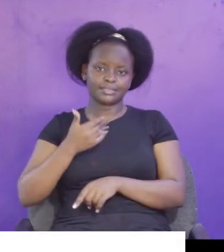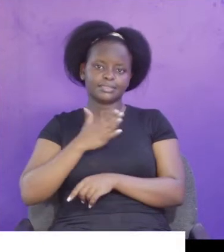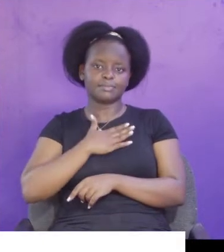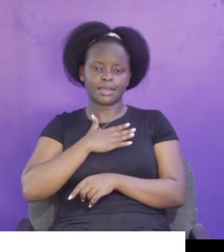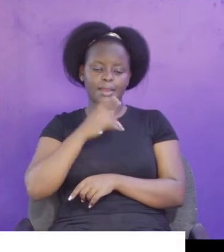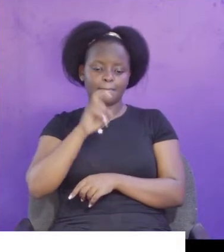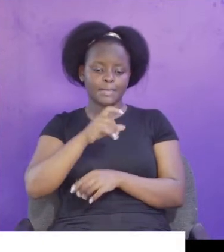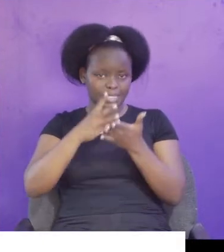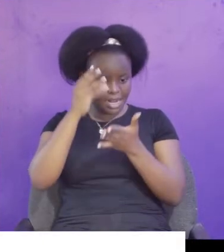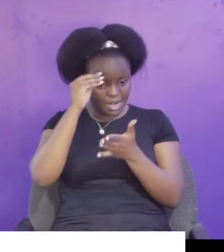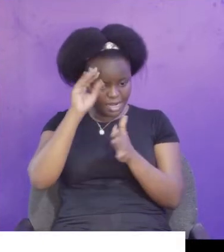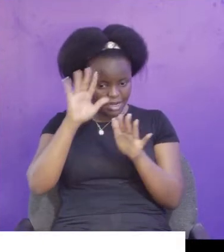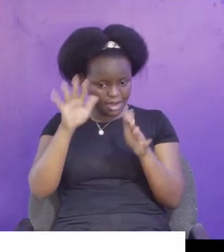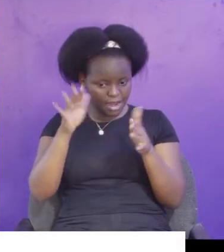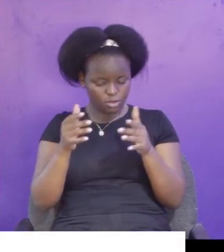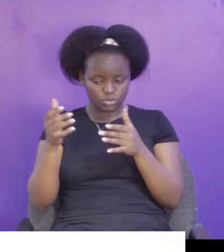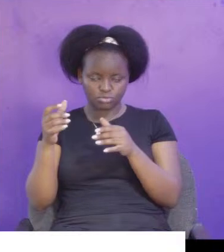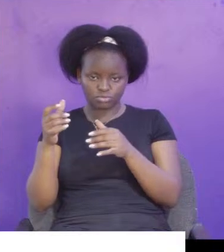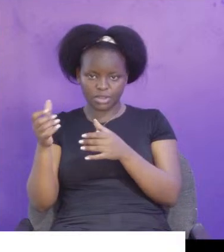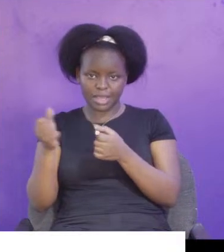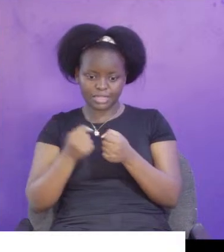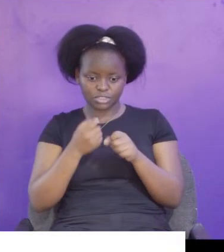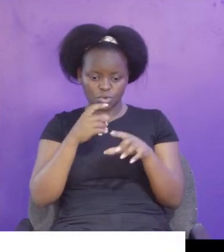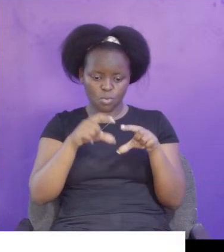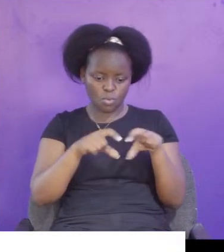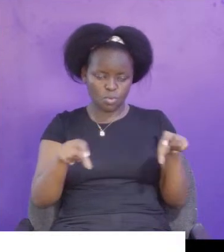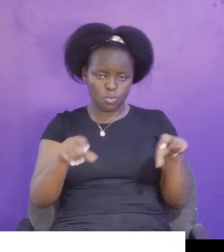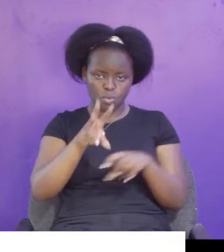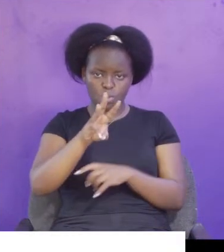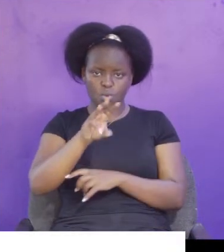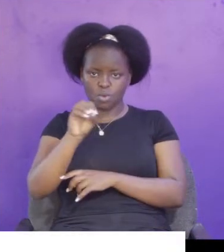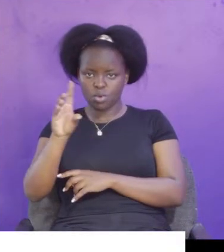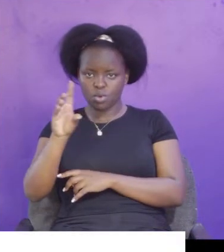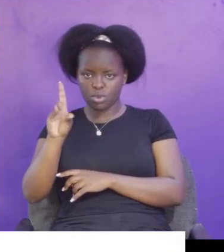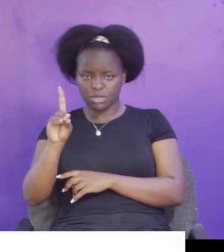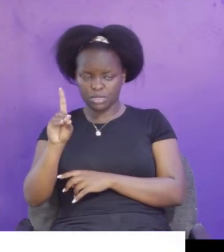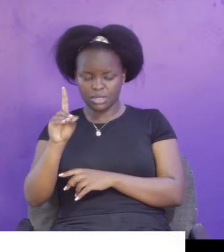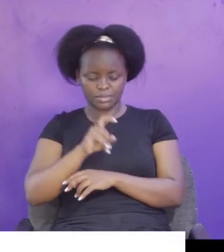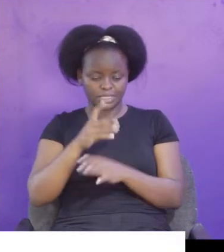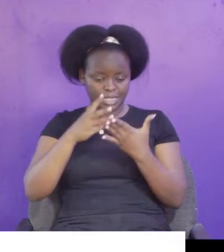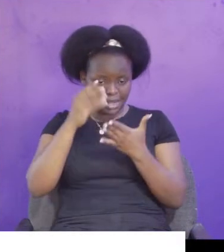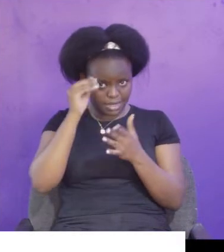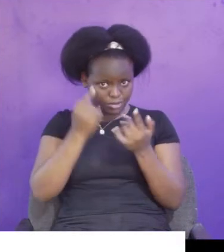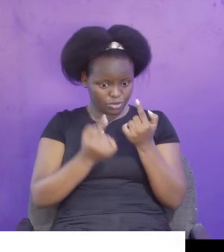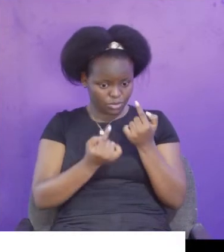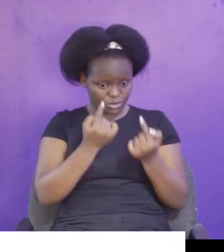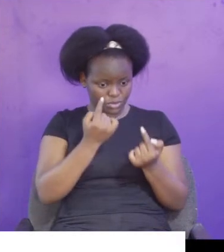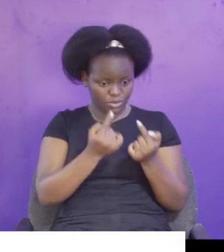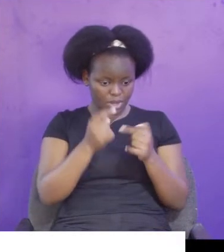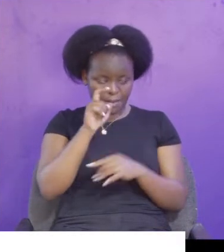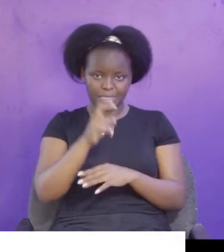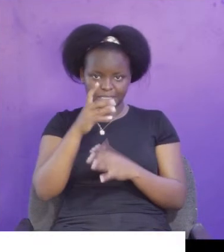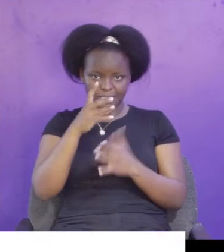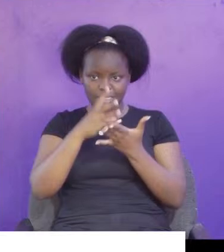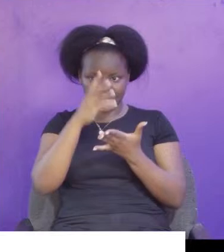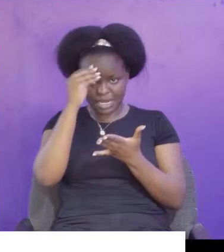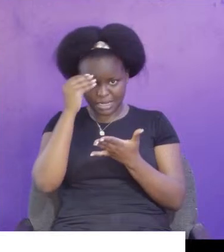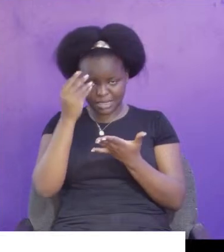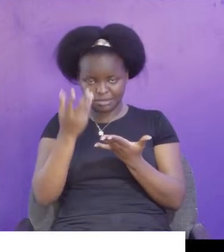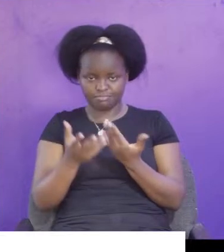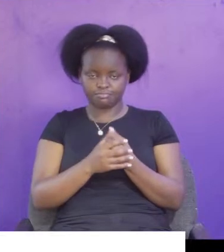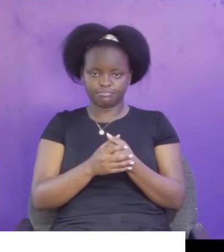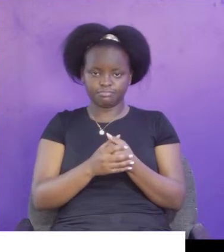fetch firewood, you must learn to cook, you must learn to